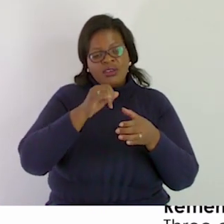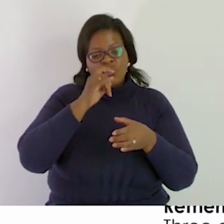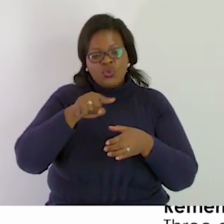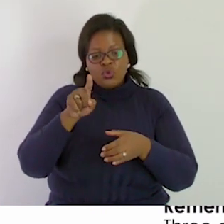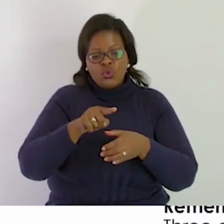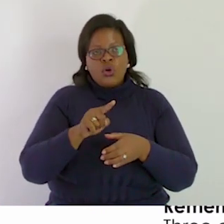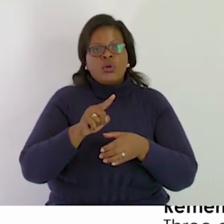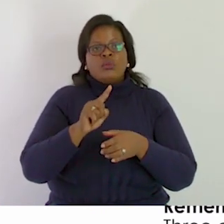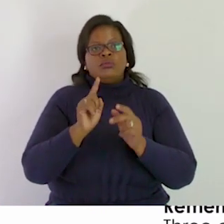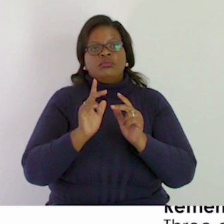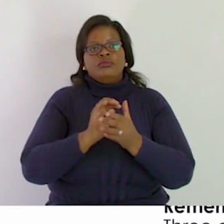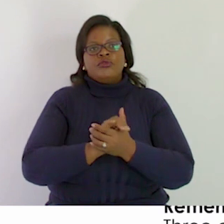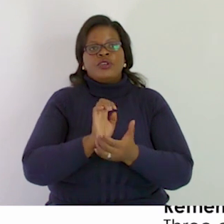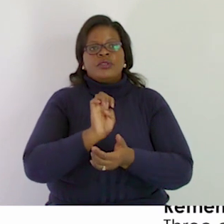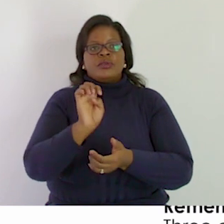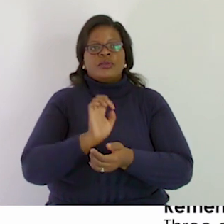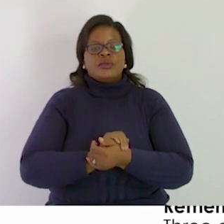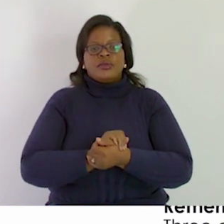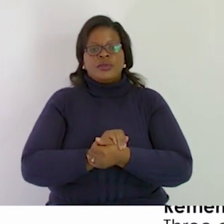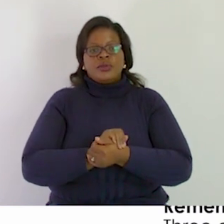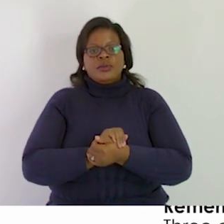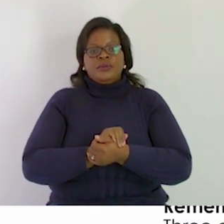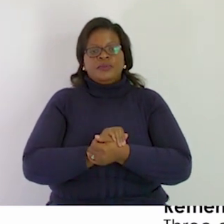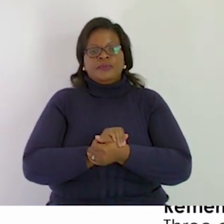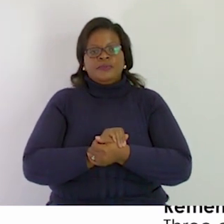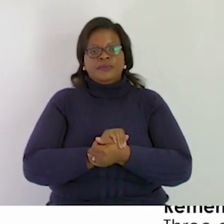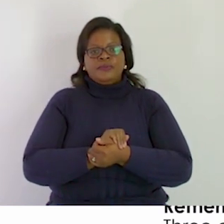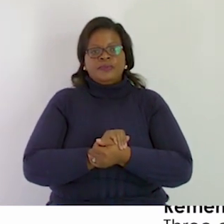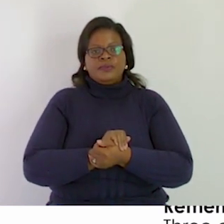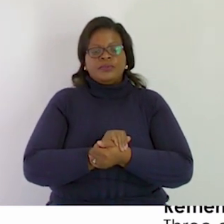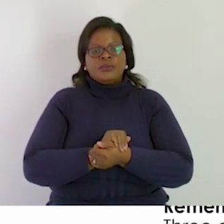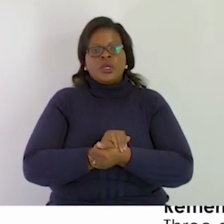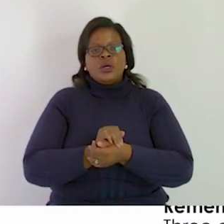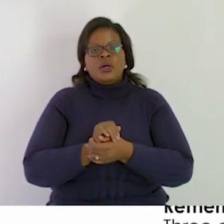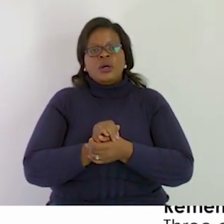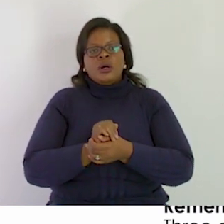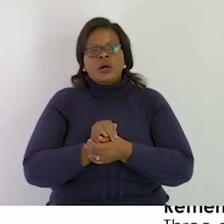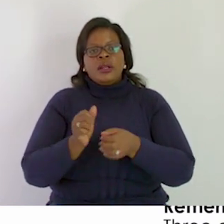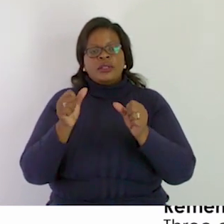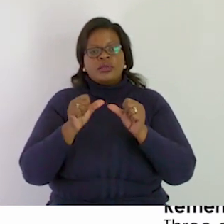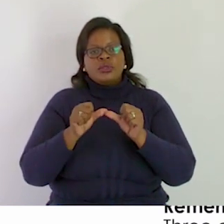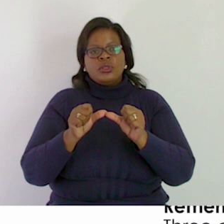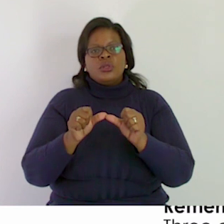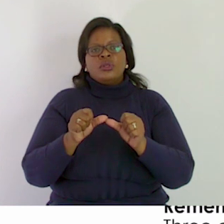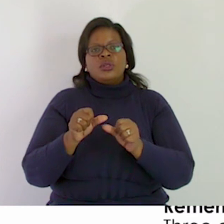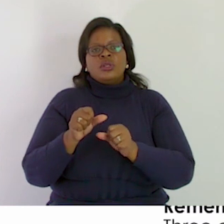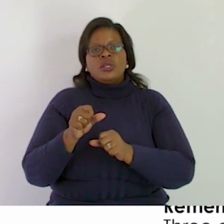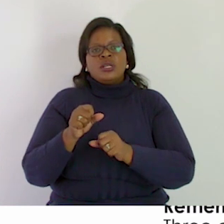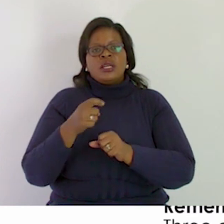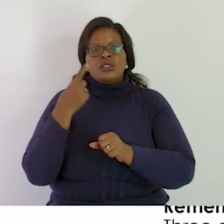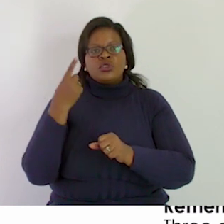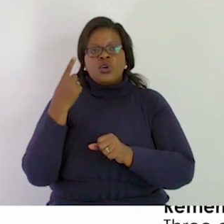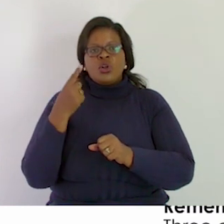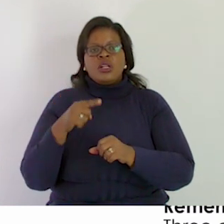group yourself with wrong friends because they will influence you. So let's see, it says there that this only applies to addition